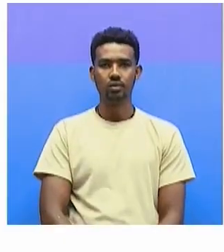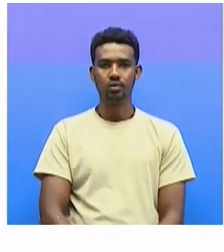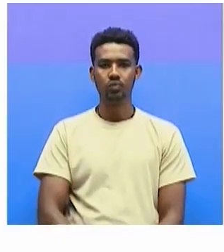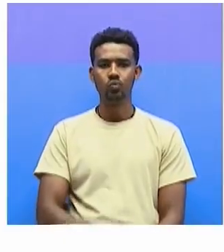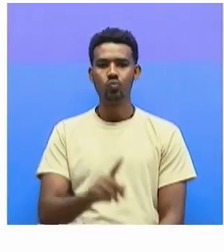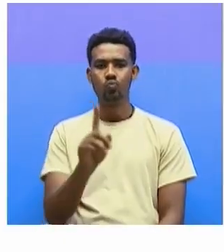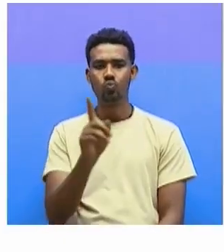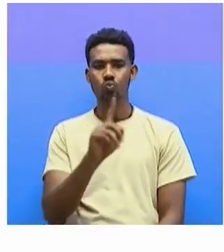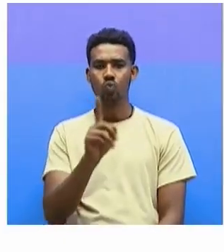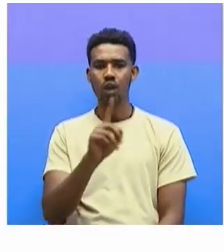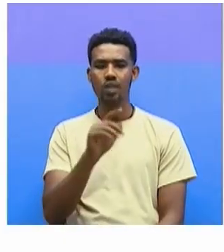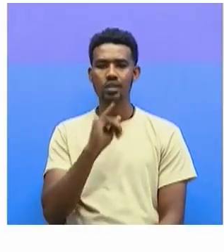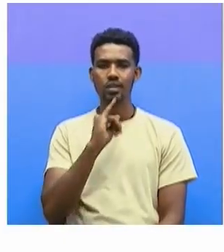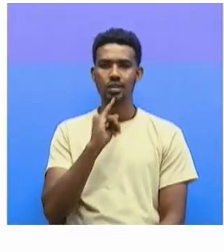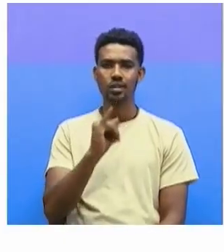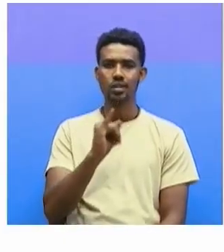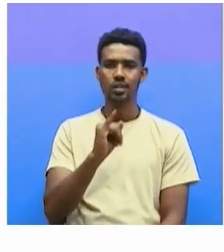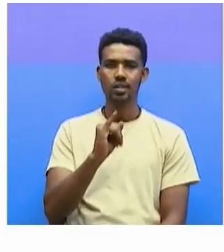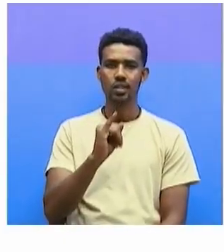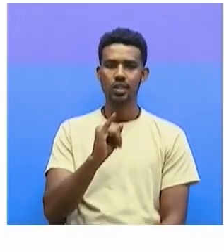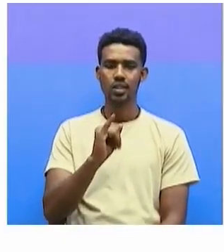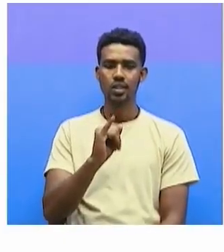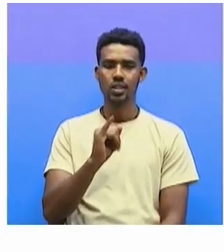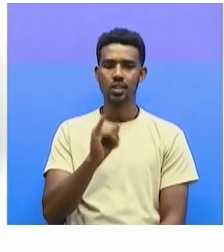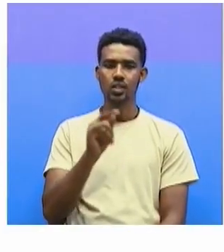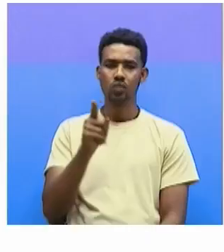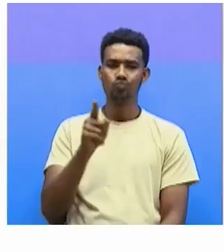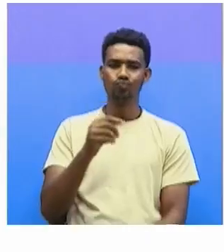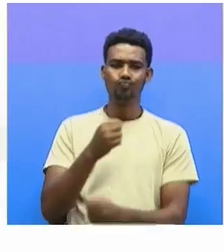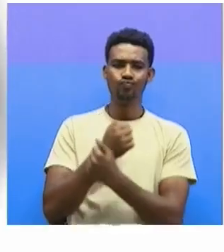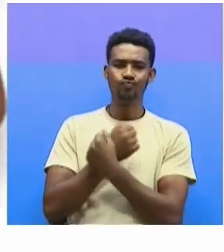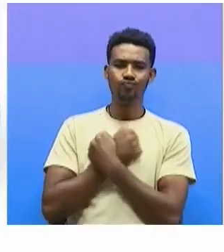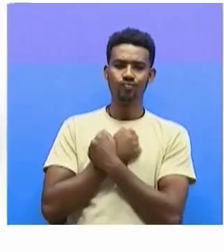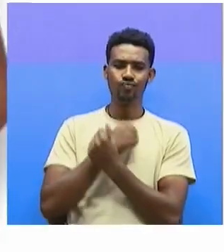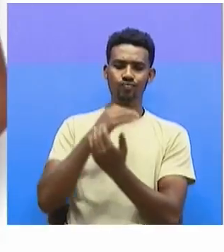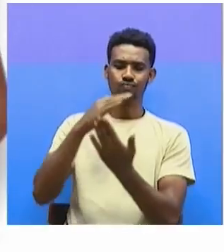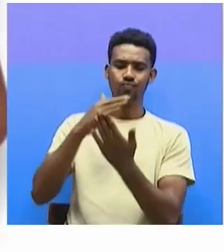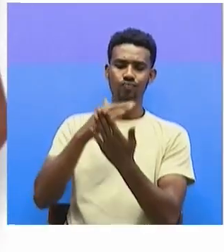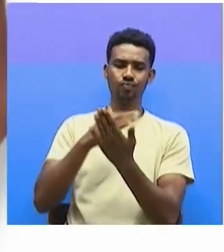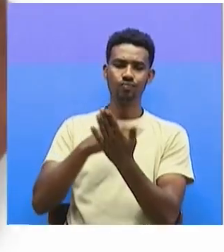What is your favorite subject?